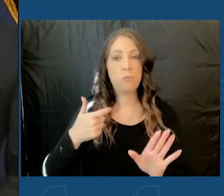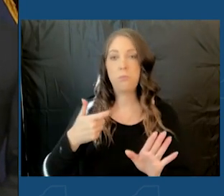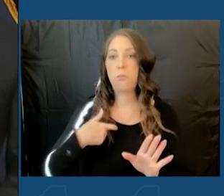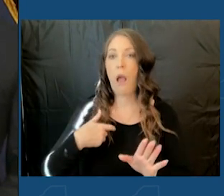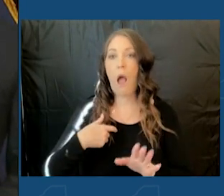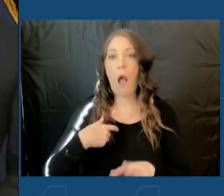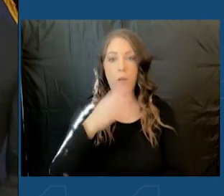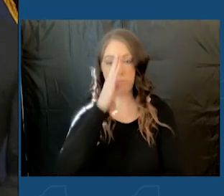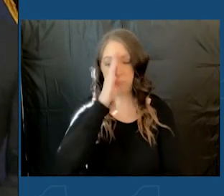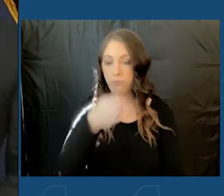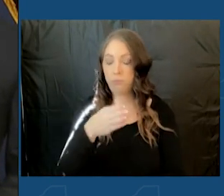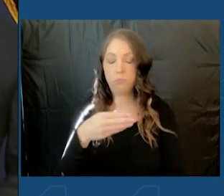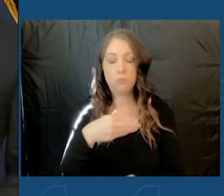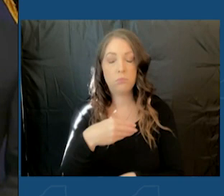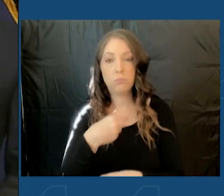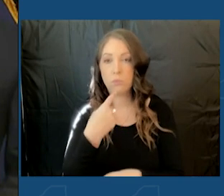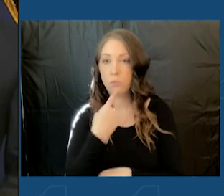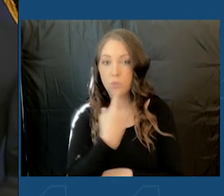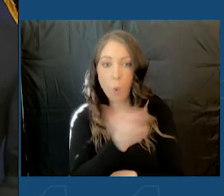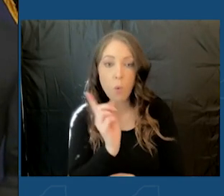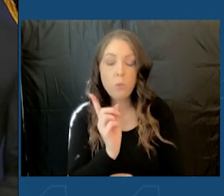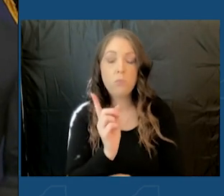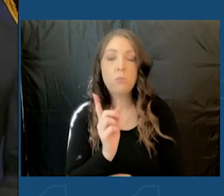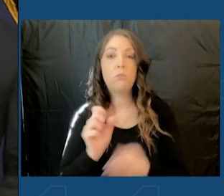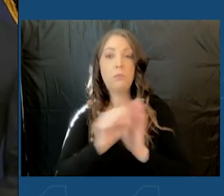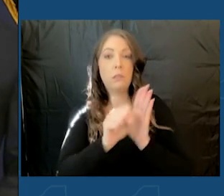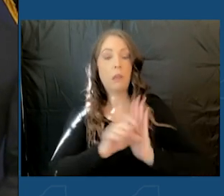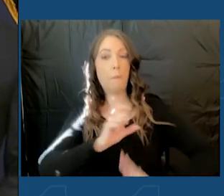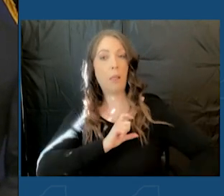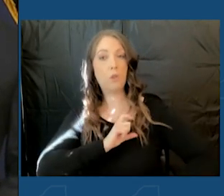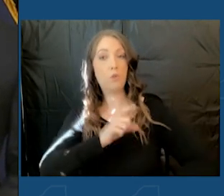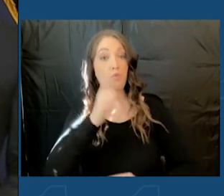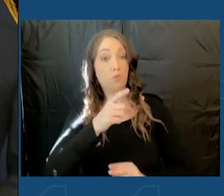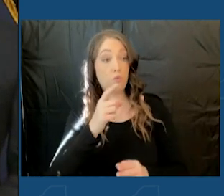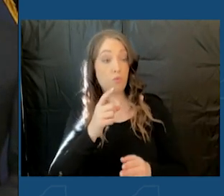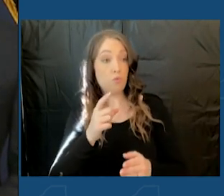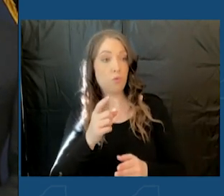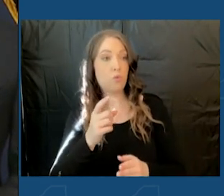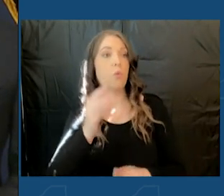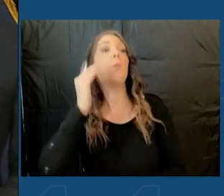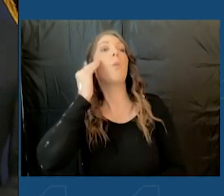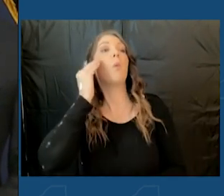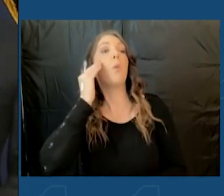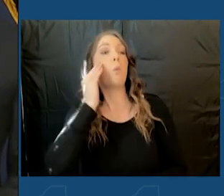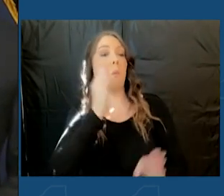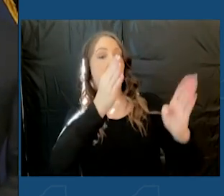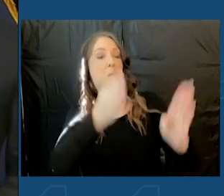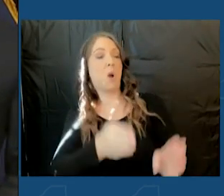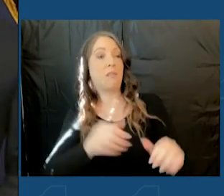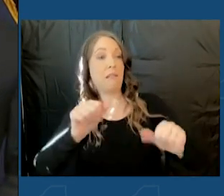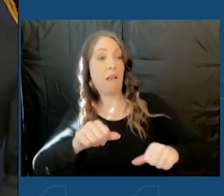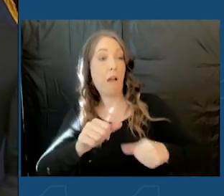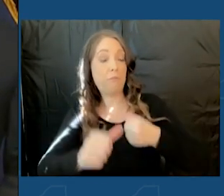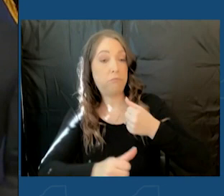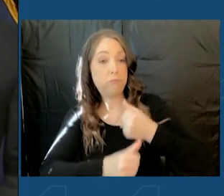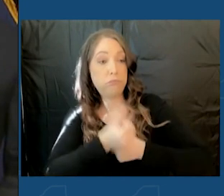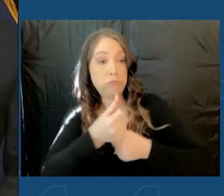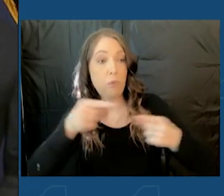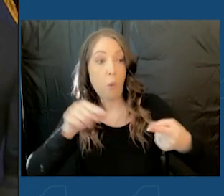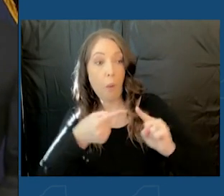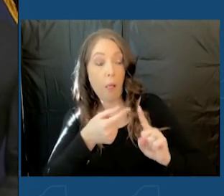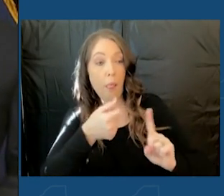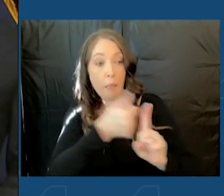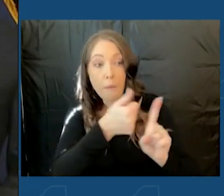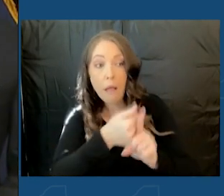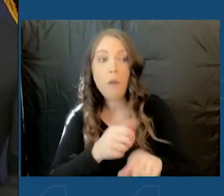was a directive to the state police, that when they become aware of an individual who could do harm to themselves or others, we have a right